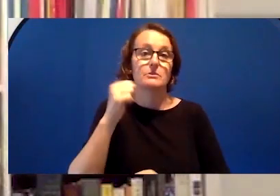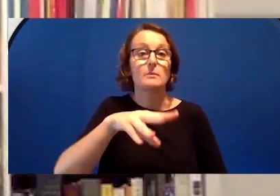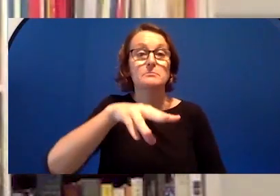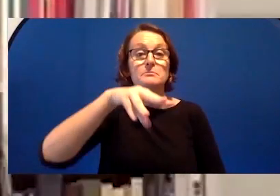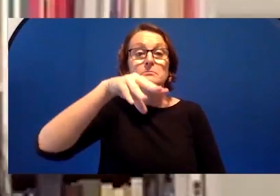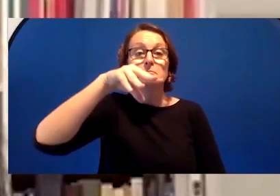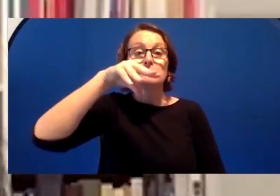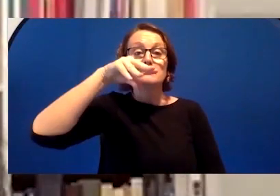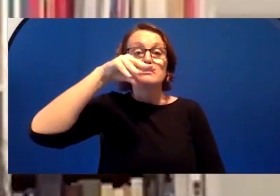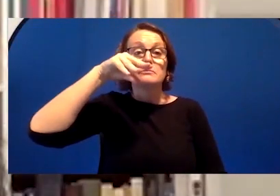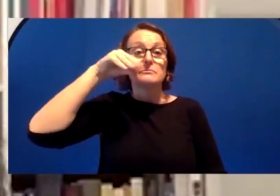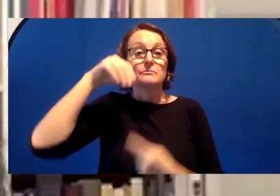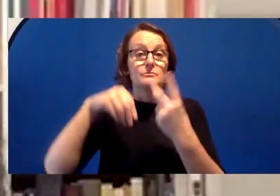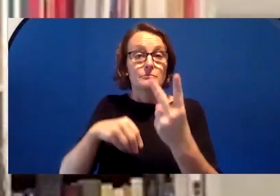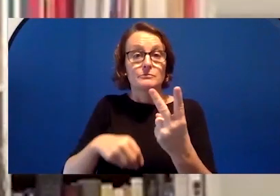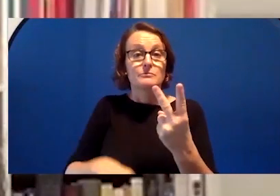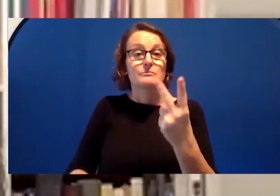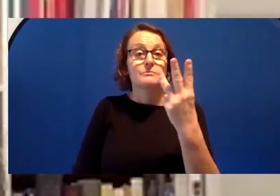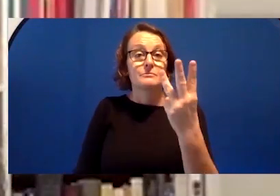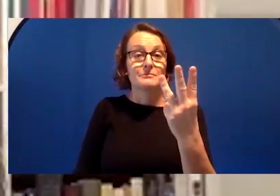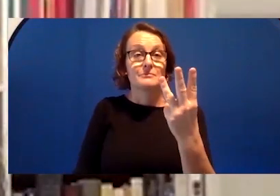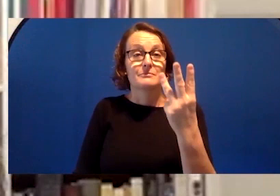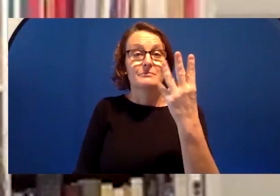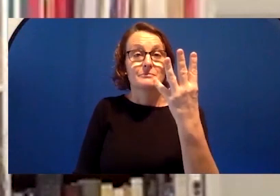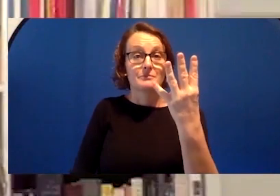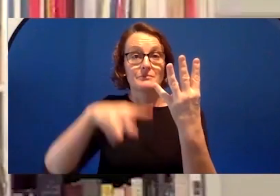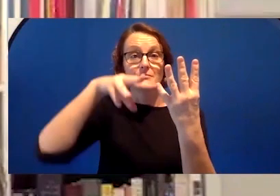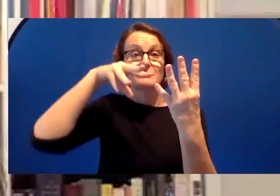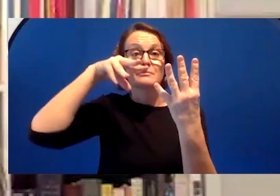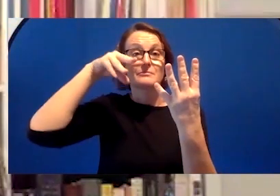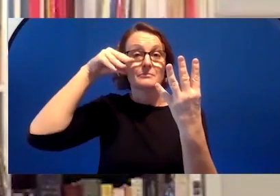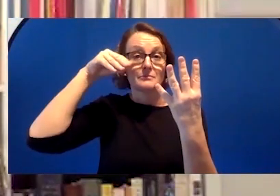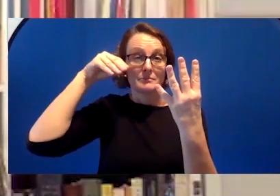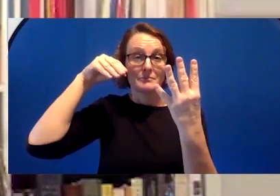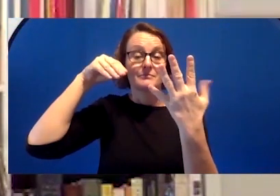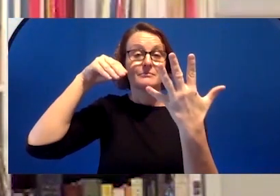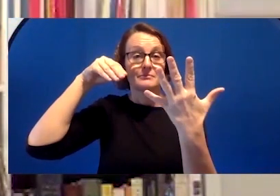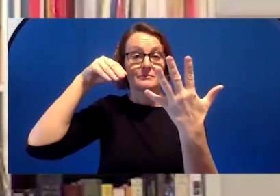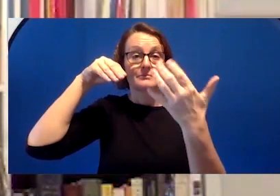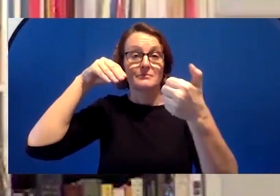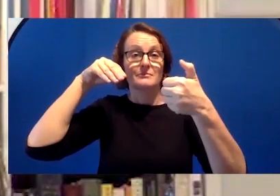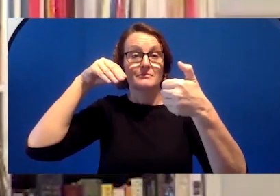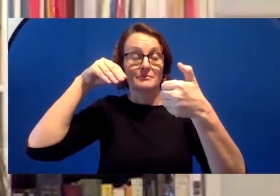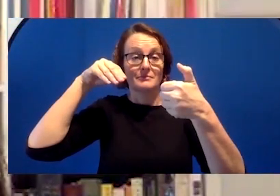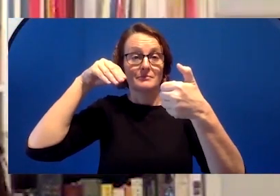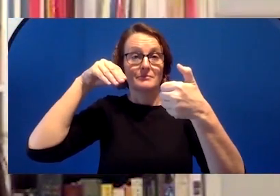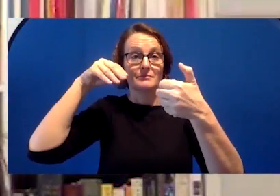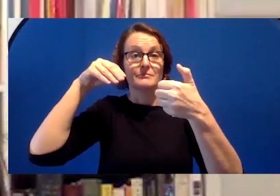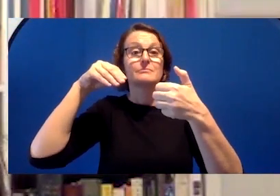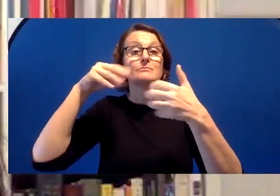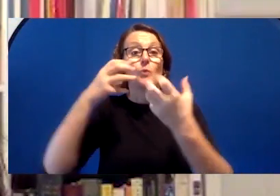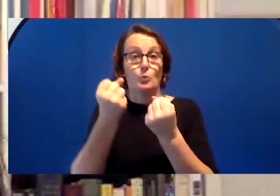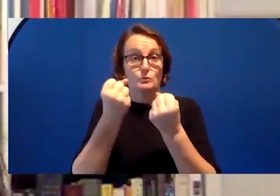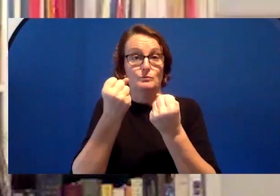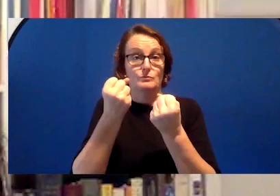through your nose. 2, 3, 4, 5, 6. And pause with